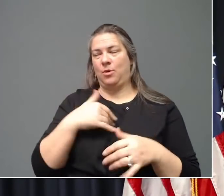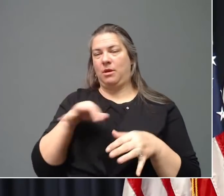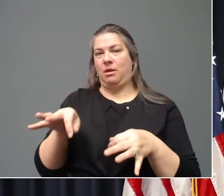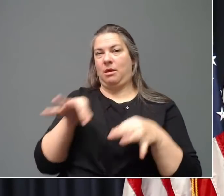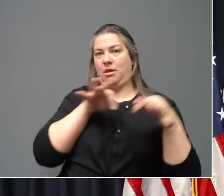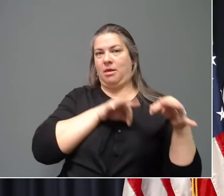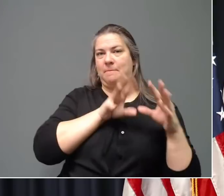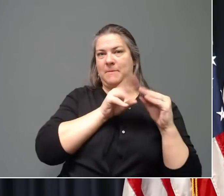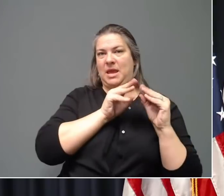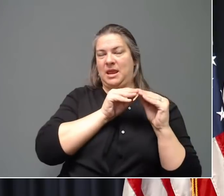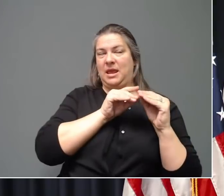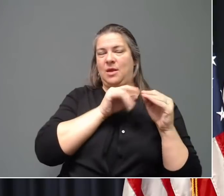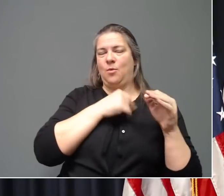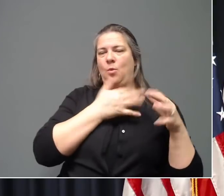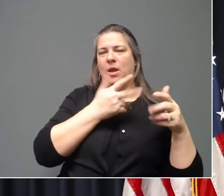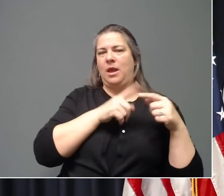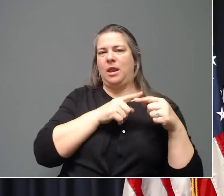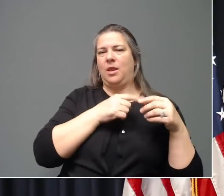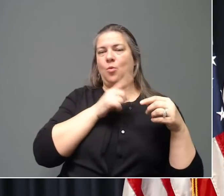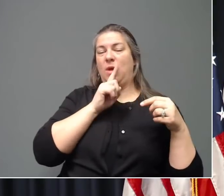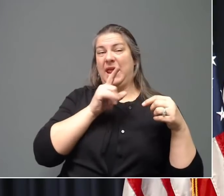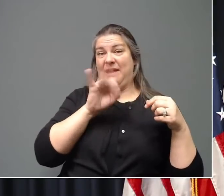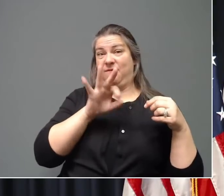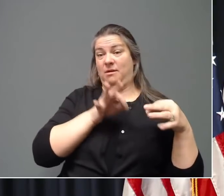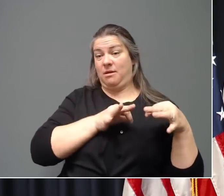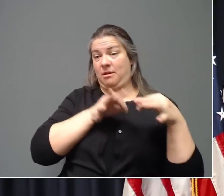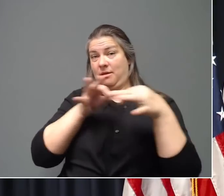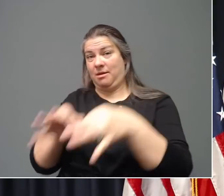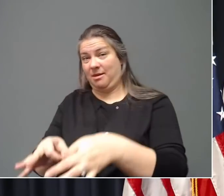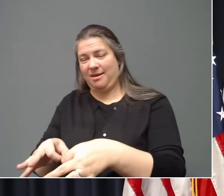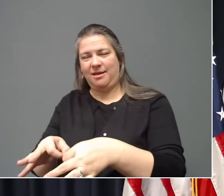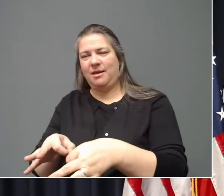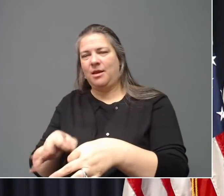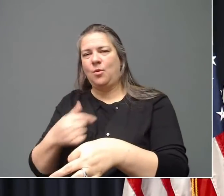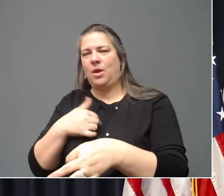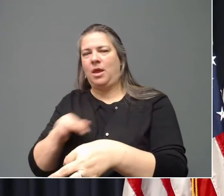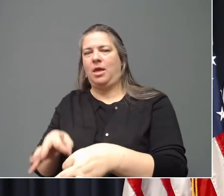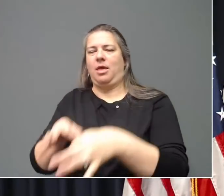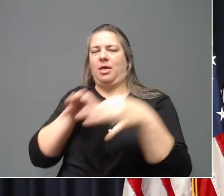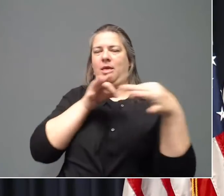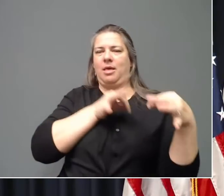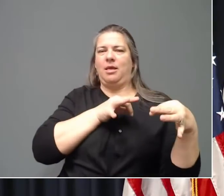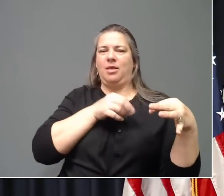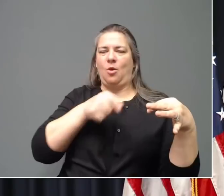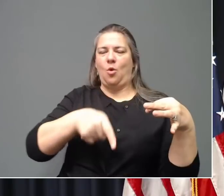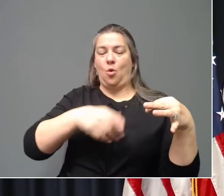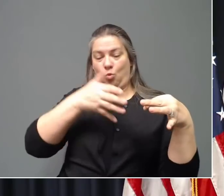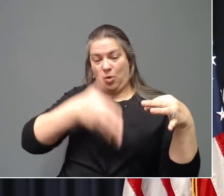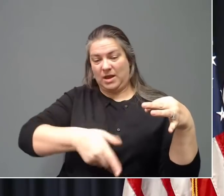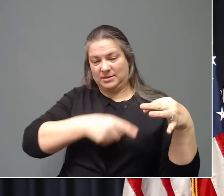be included tomorrow. That means we are now to